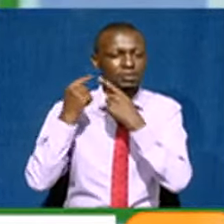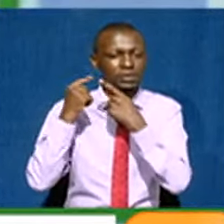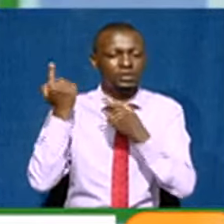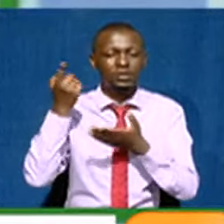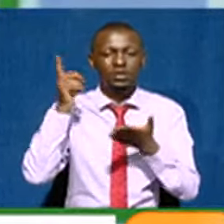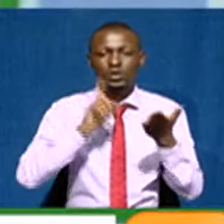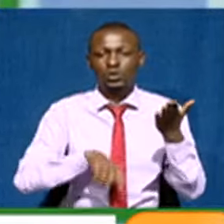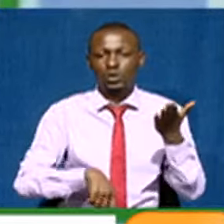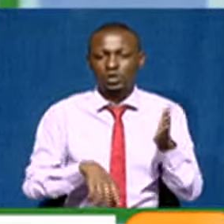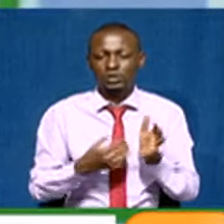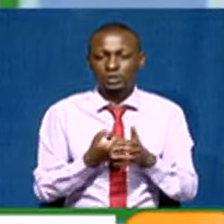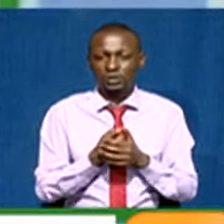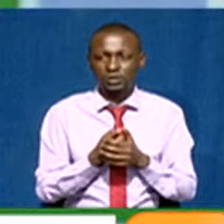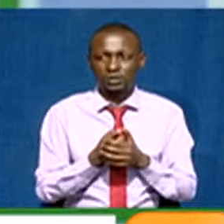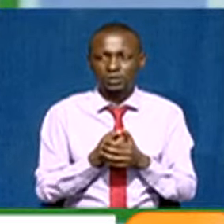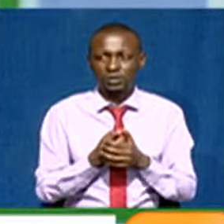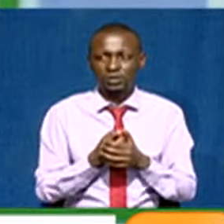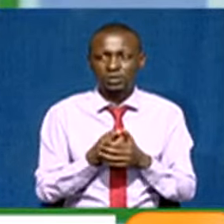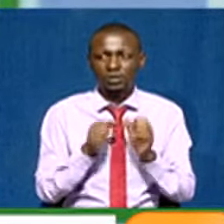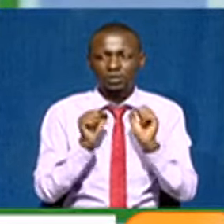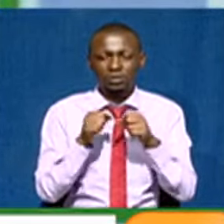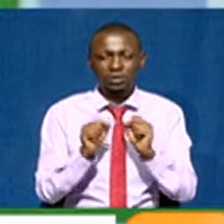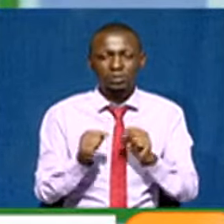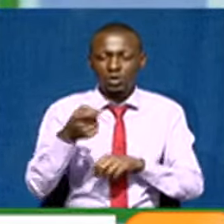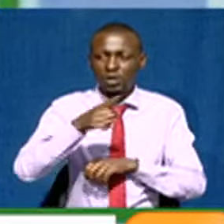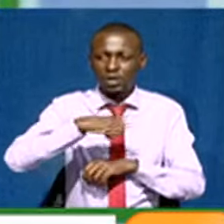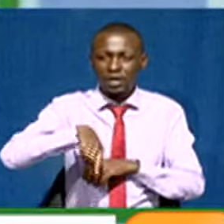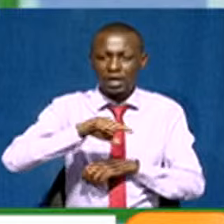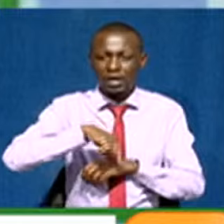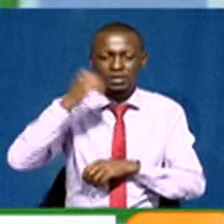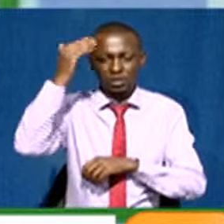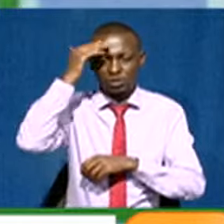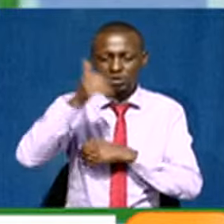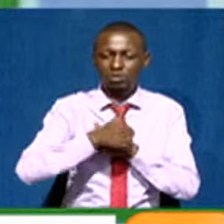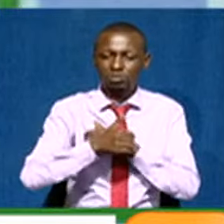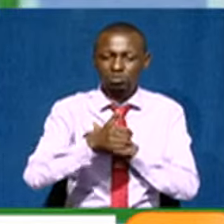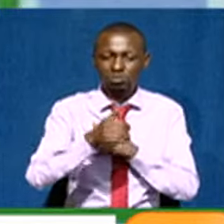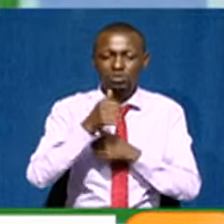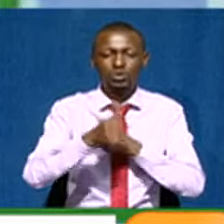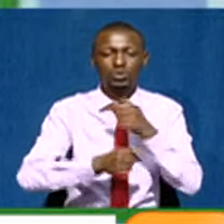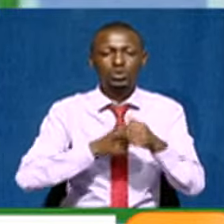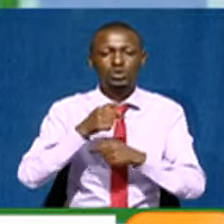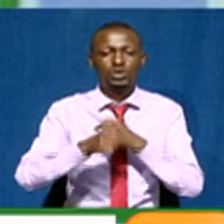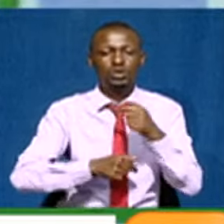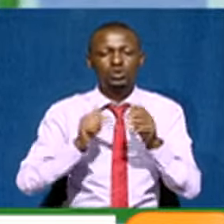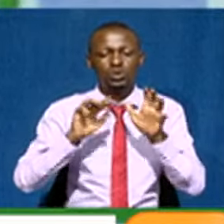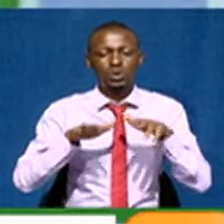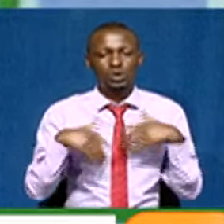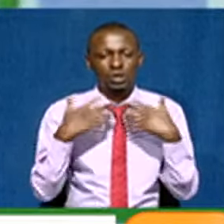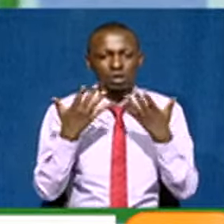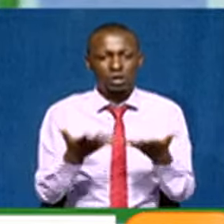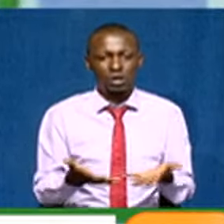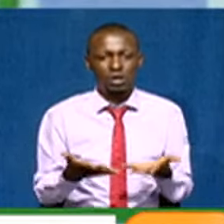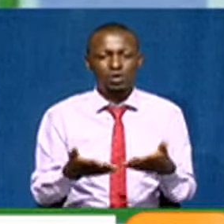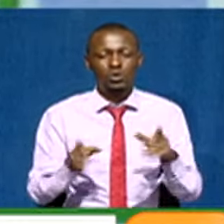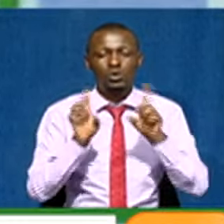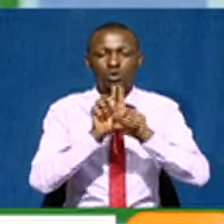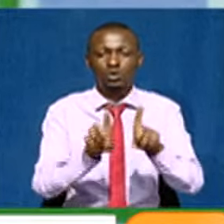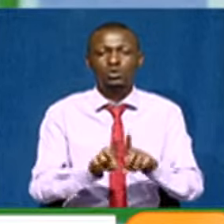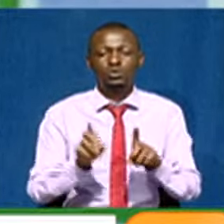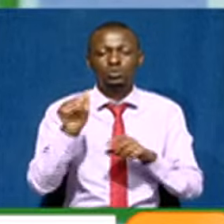also, pitch for us in terms of where do we move this entity. And the underlying theme basically was